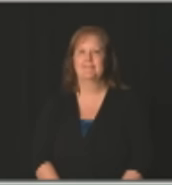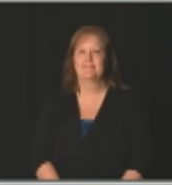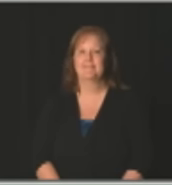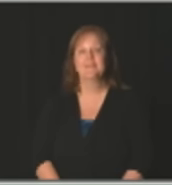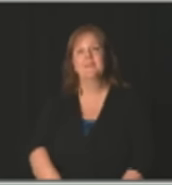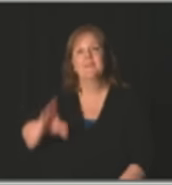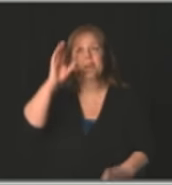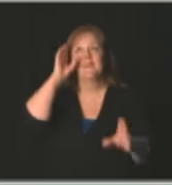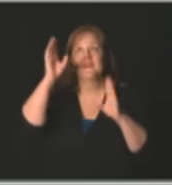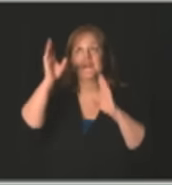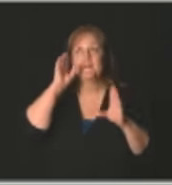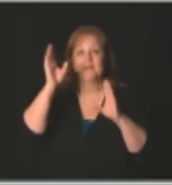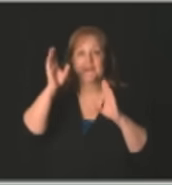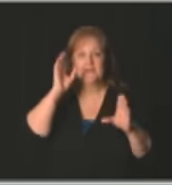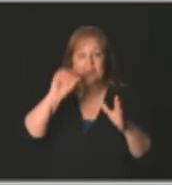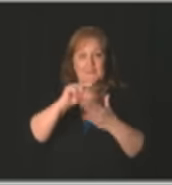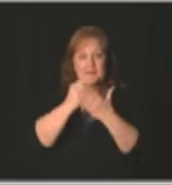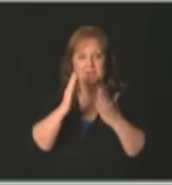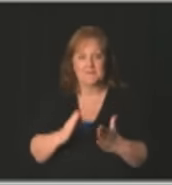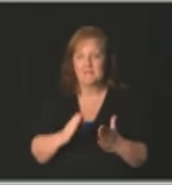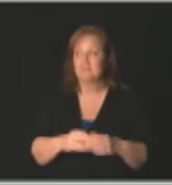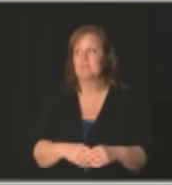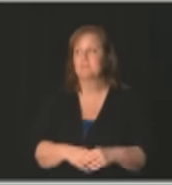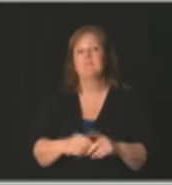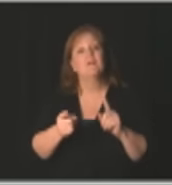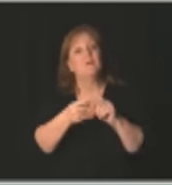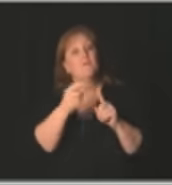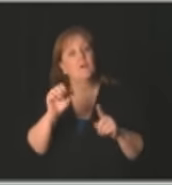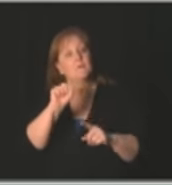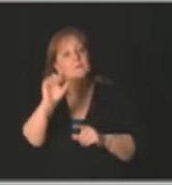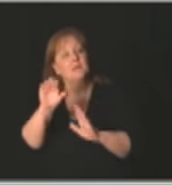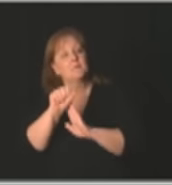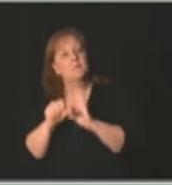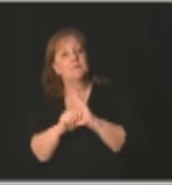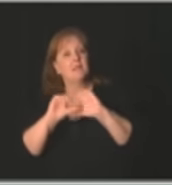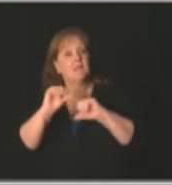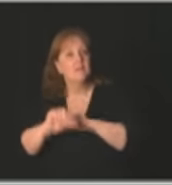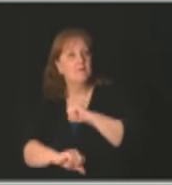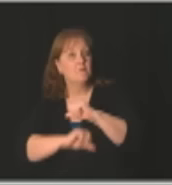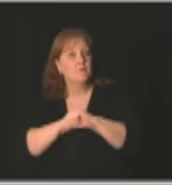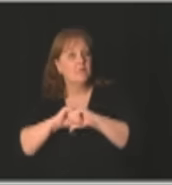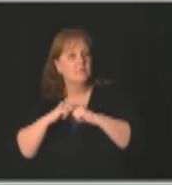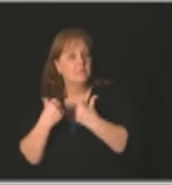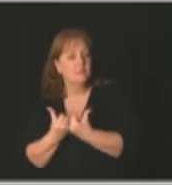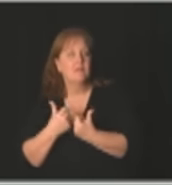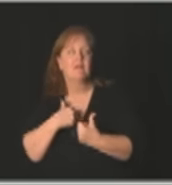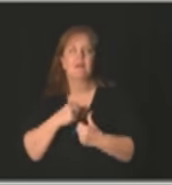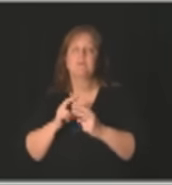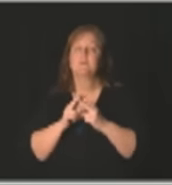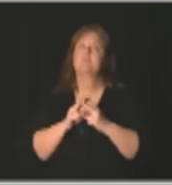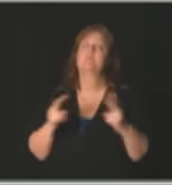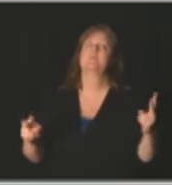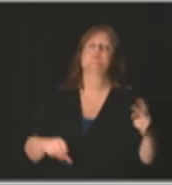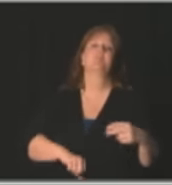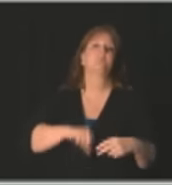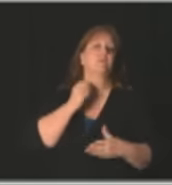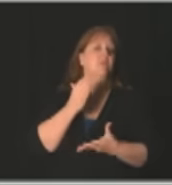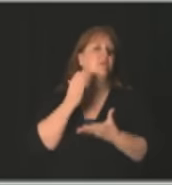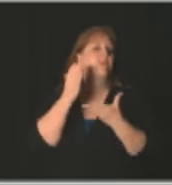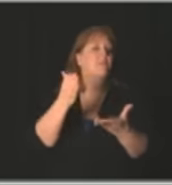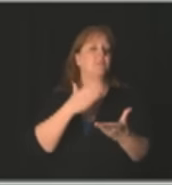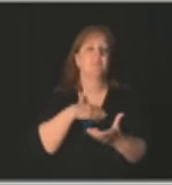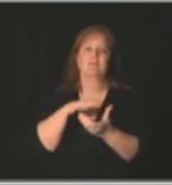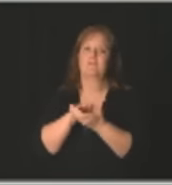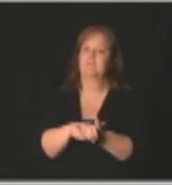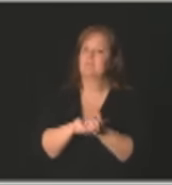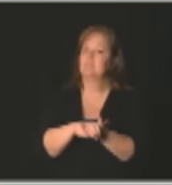Hello, graduates. On behalf of the Sacramento State Alumni Association, I am extremely proud to offer my